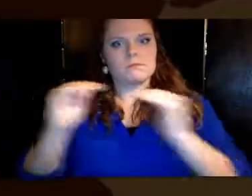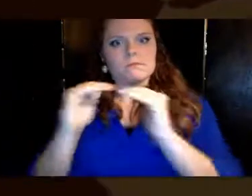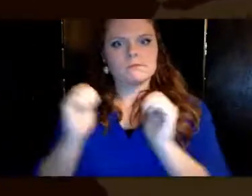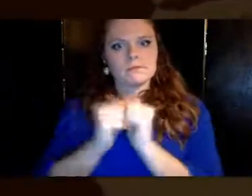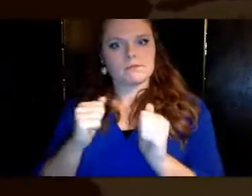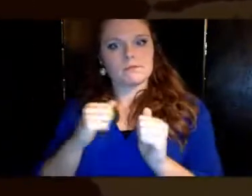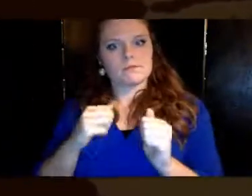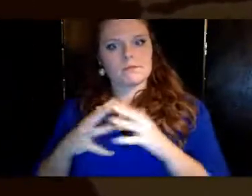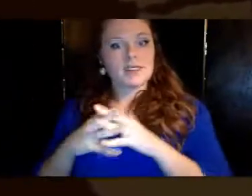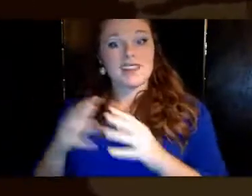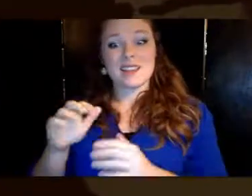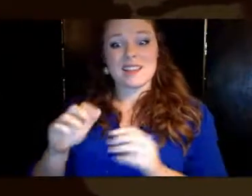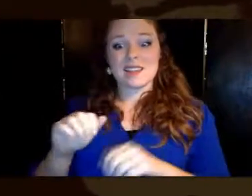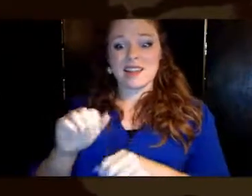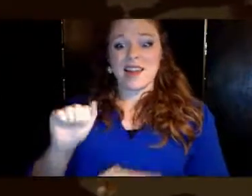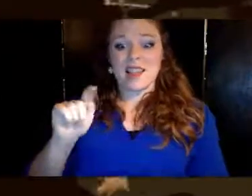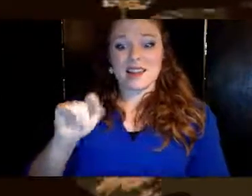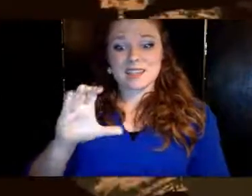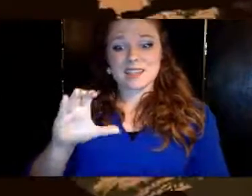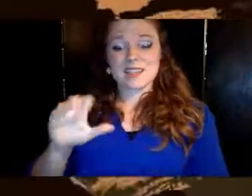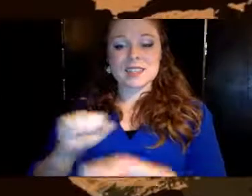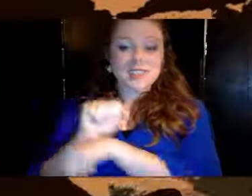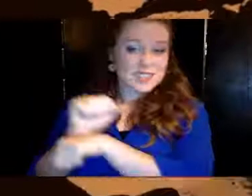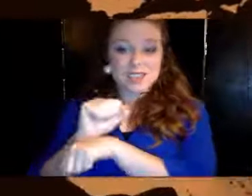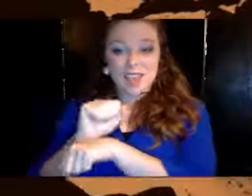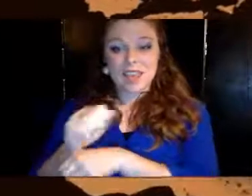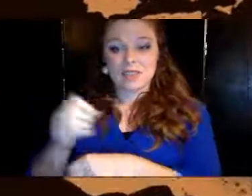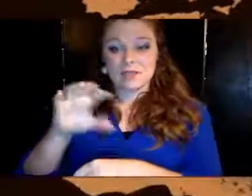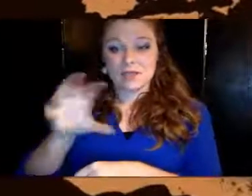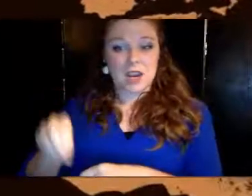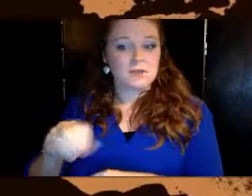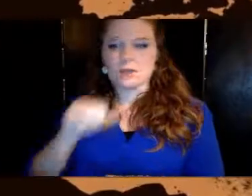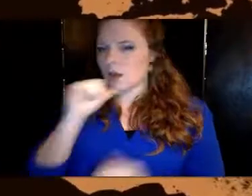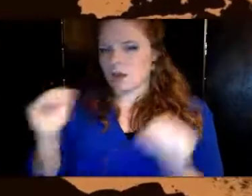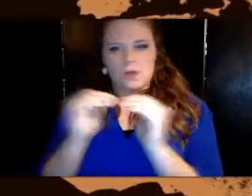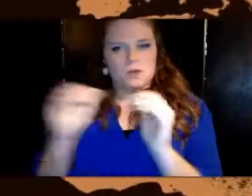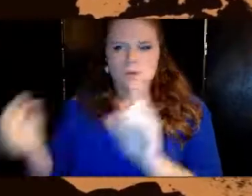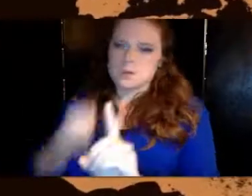these ways, the Atlantic slave trade was an injustice on a massive scale, whose